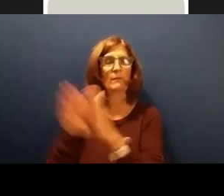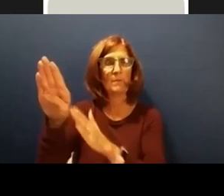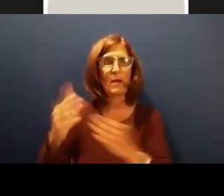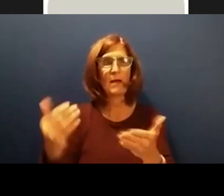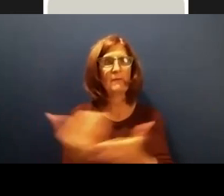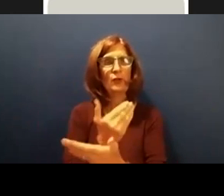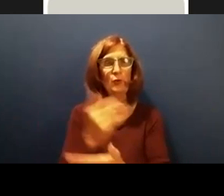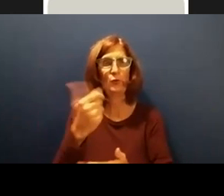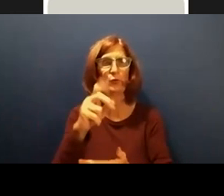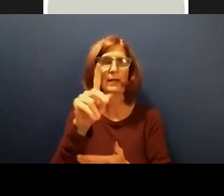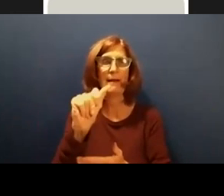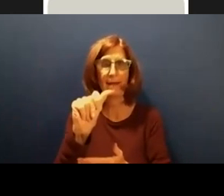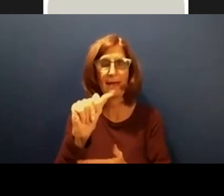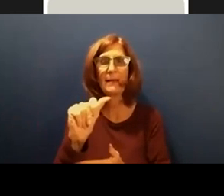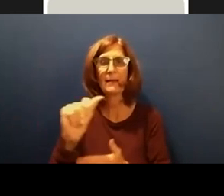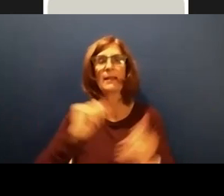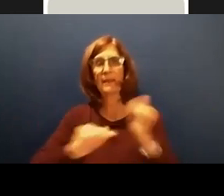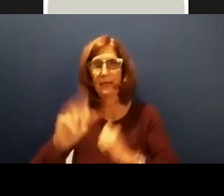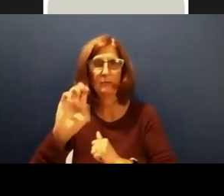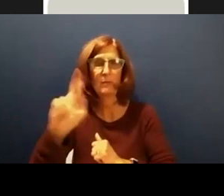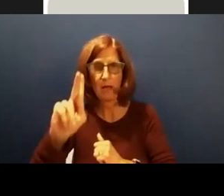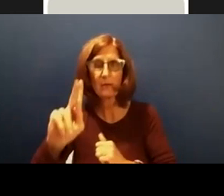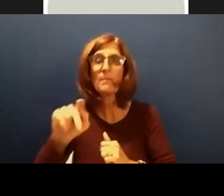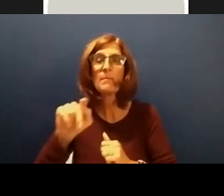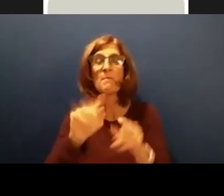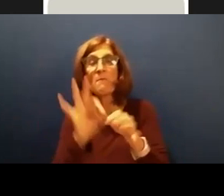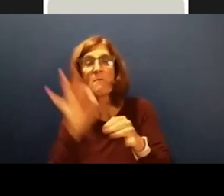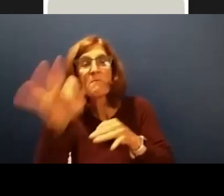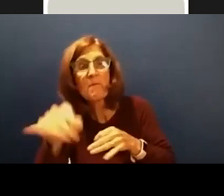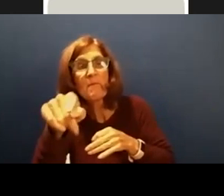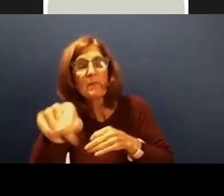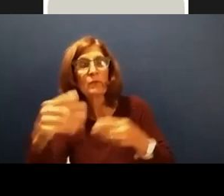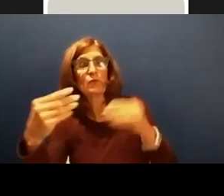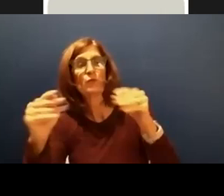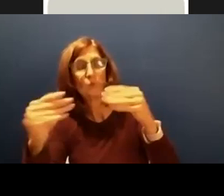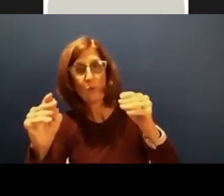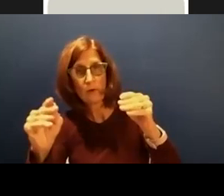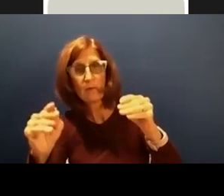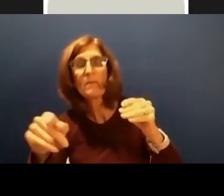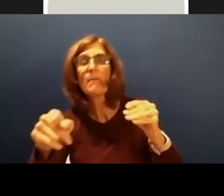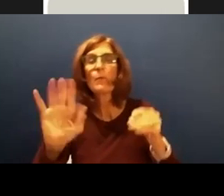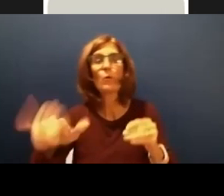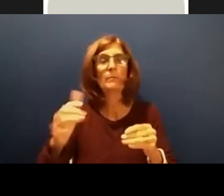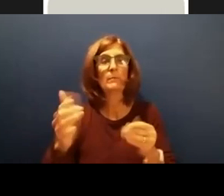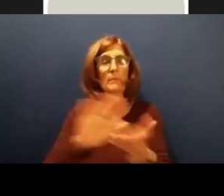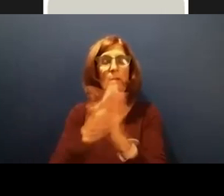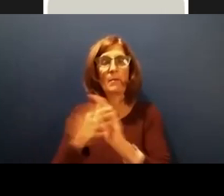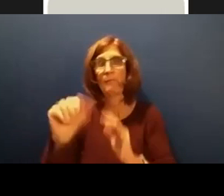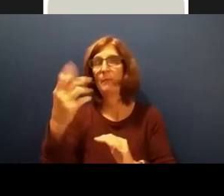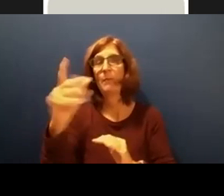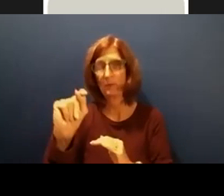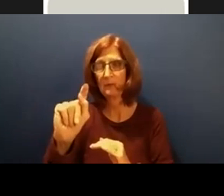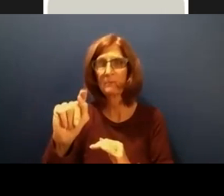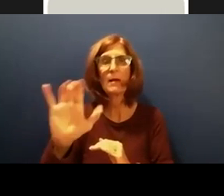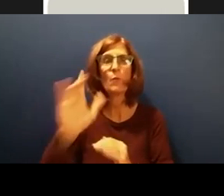theater block. A few storefronts down the street includes the now under construction New Granada apartments with affordable